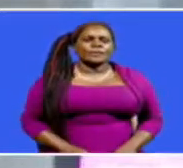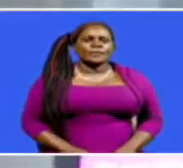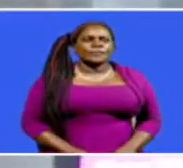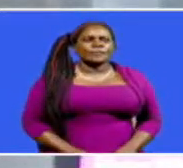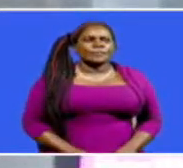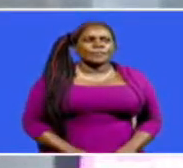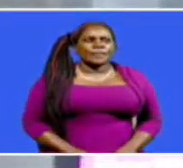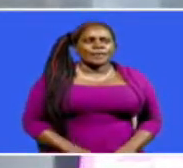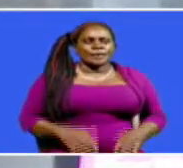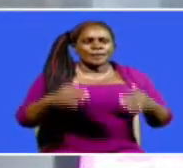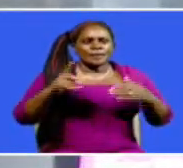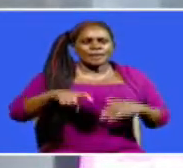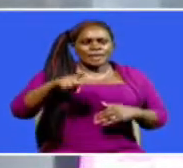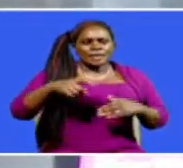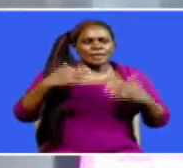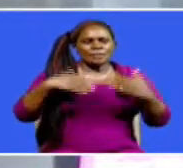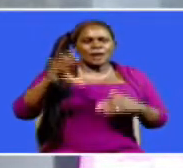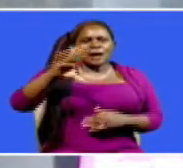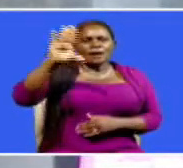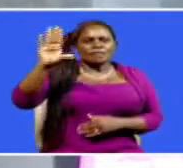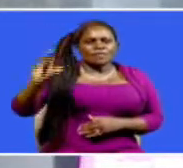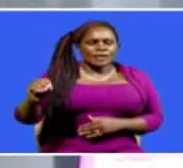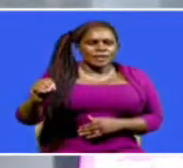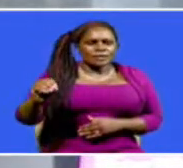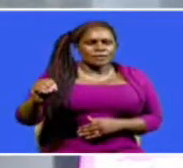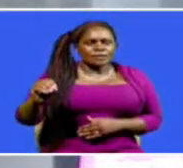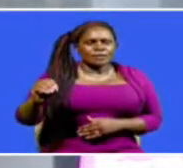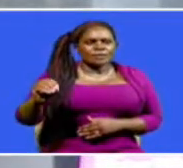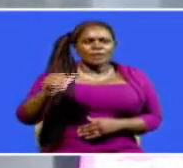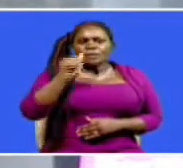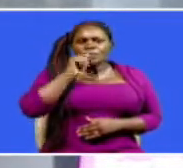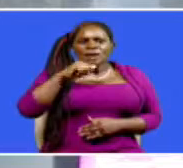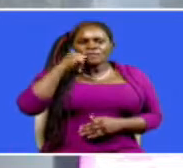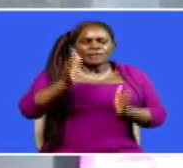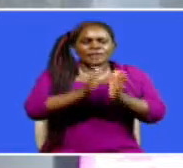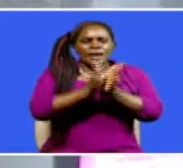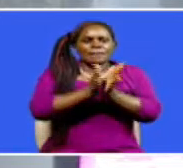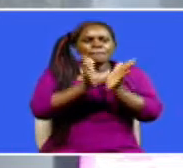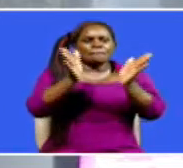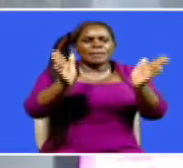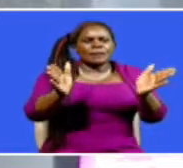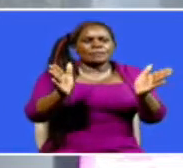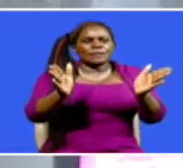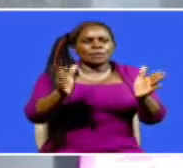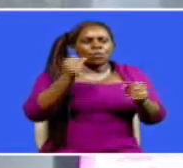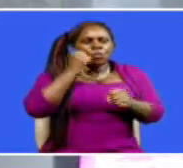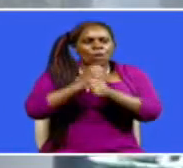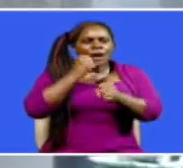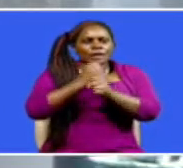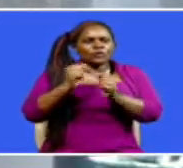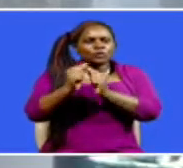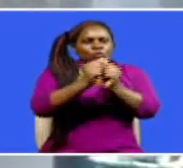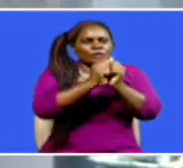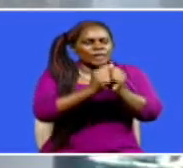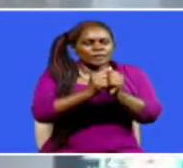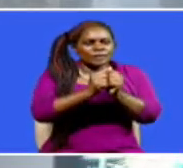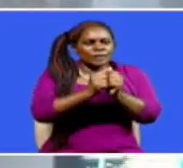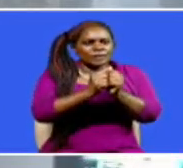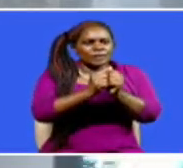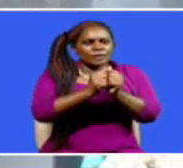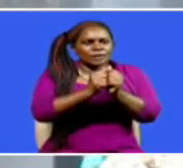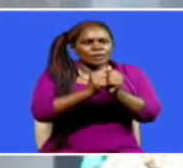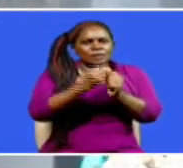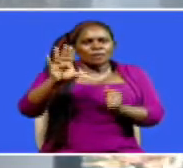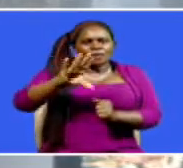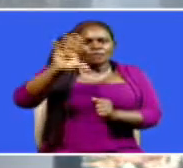There is a need for players in Africa's private and public sectors to start working together to center the